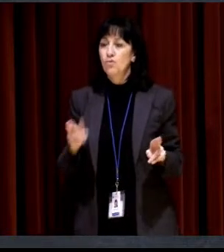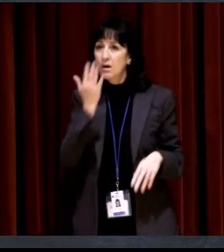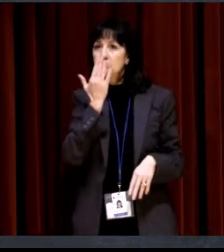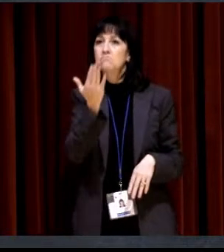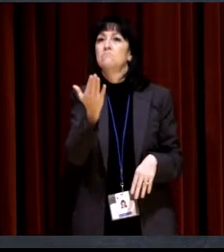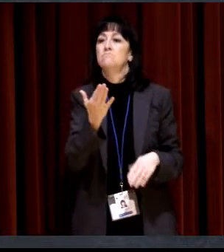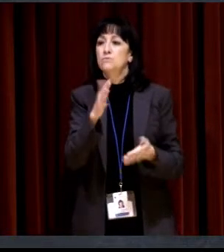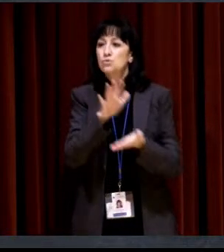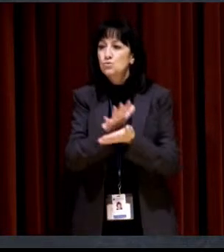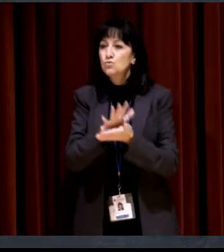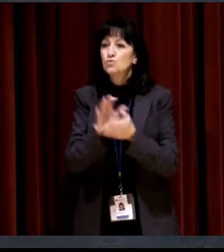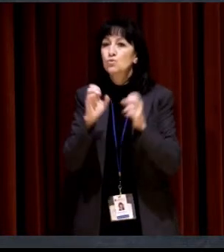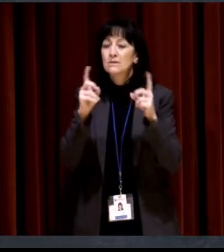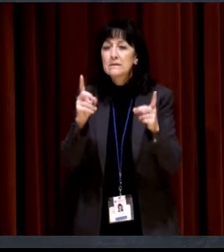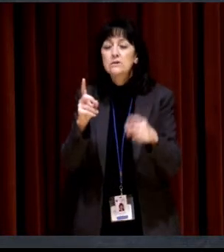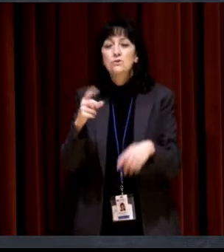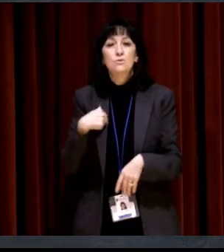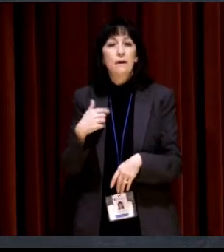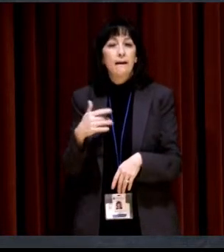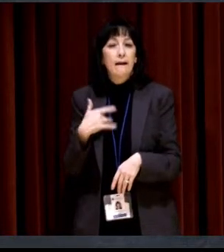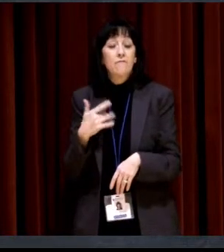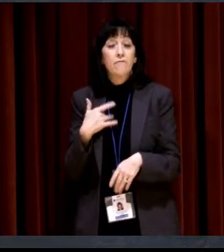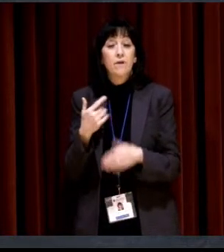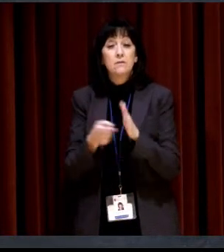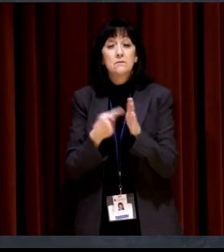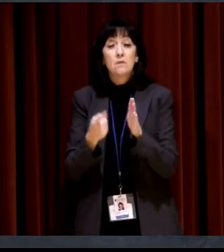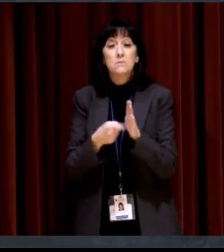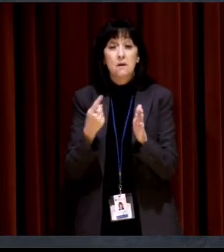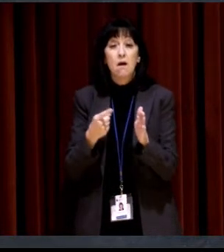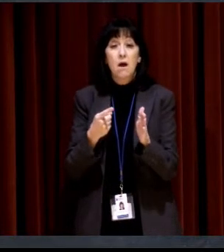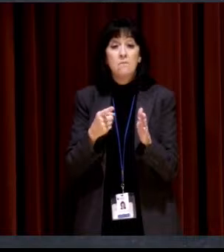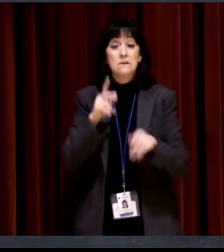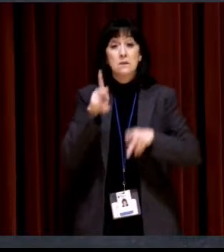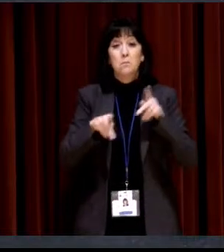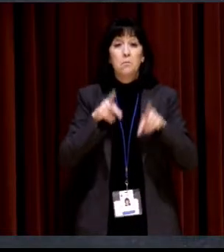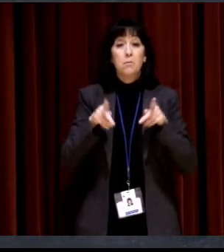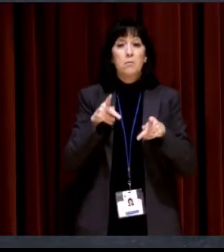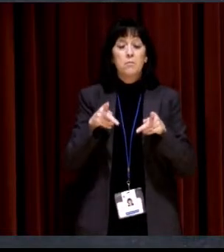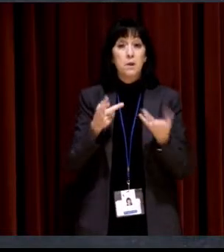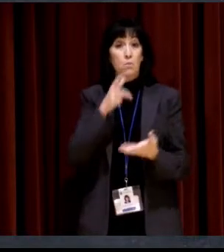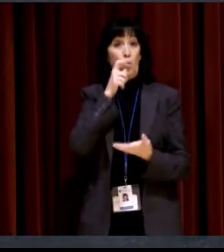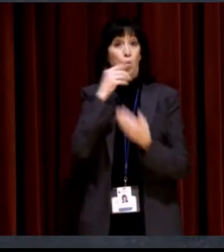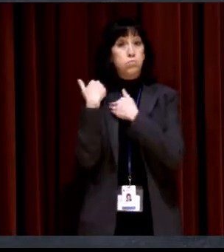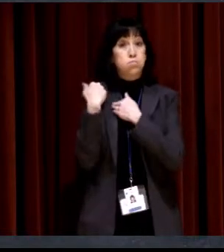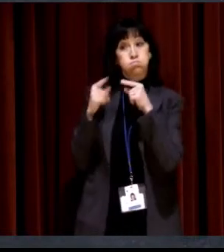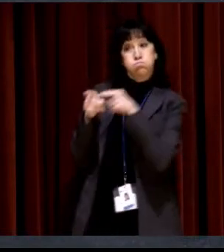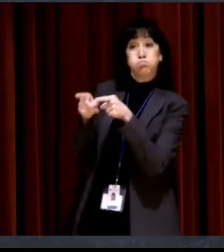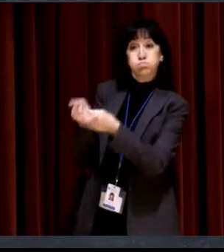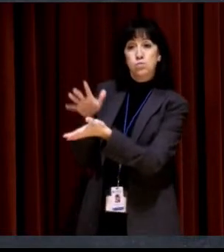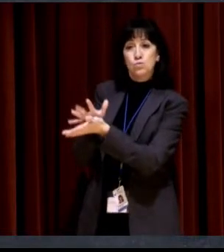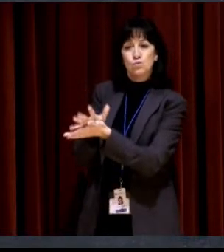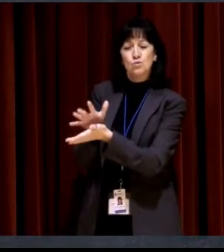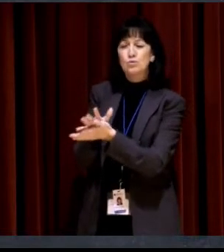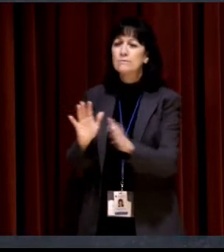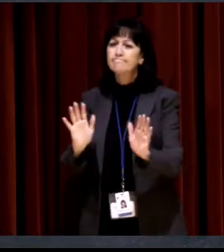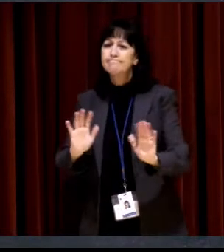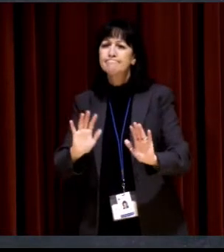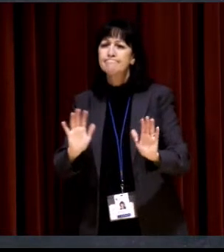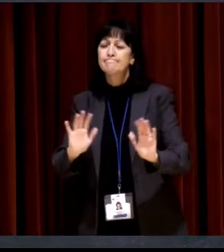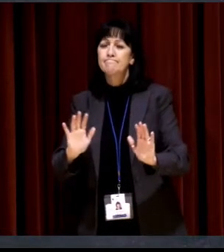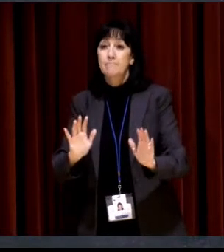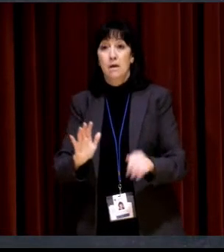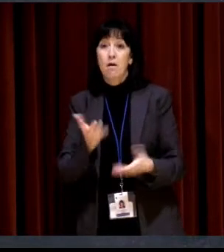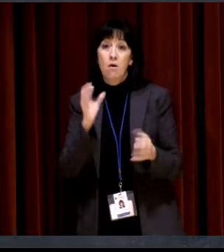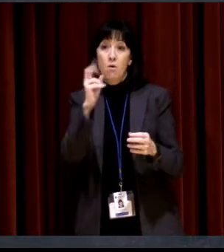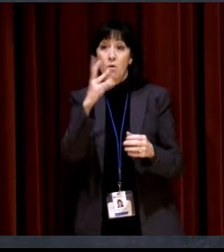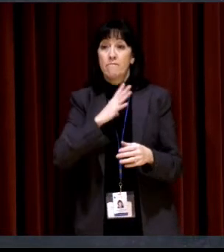the schools or parents in 21st century and teachers and administrators, how